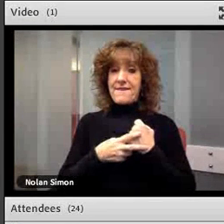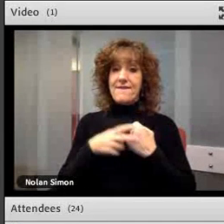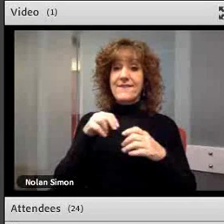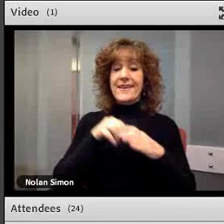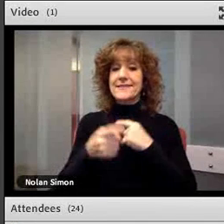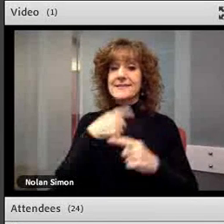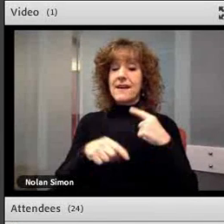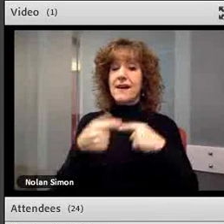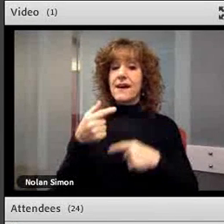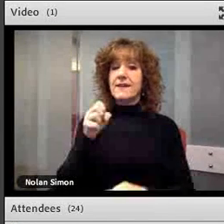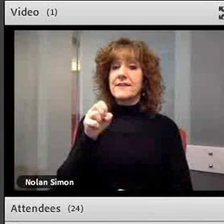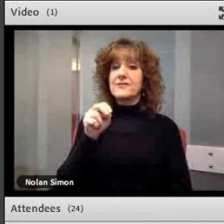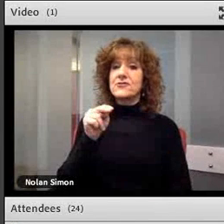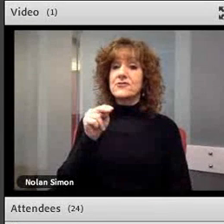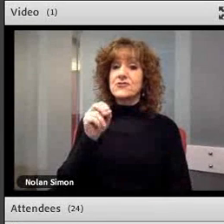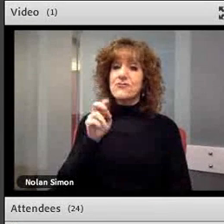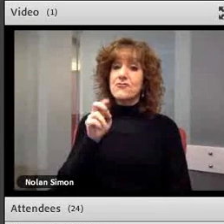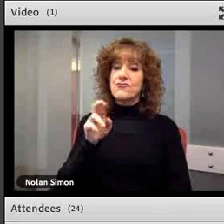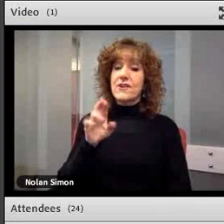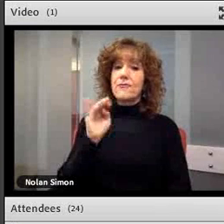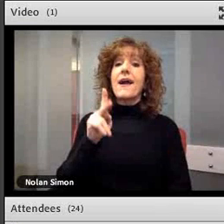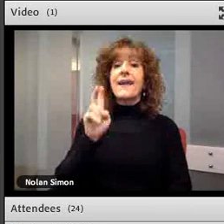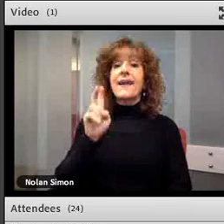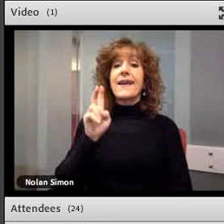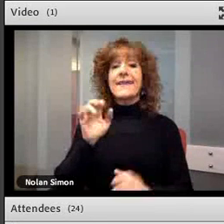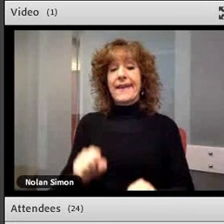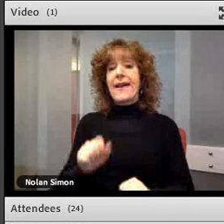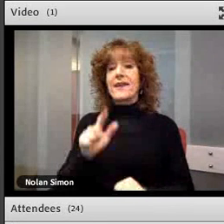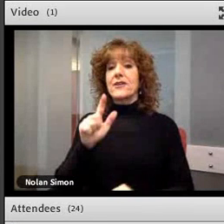generator bank, you can reload it.